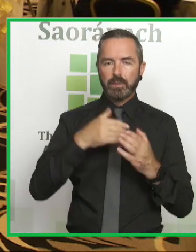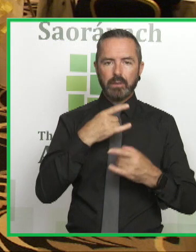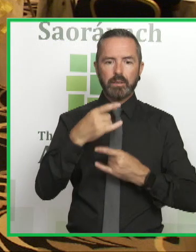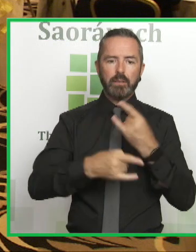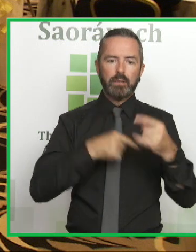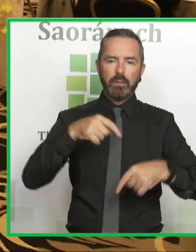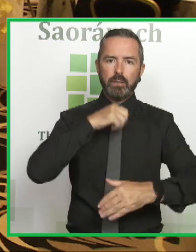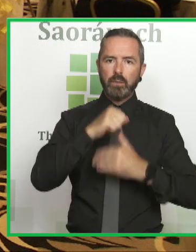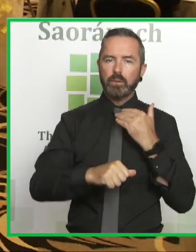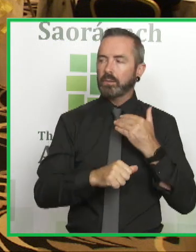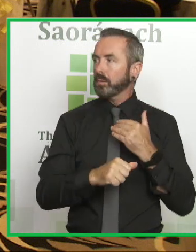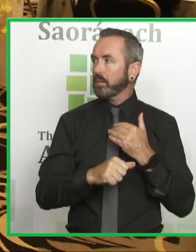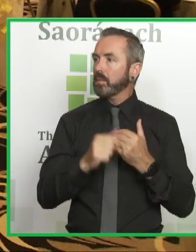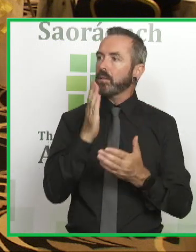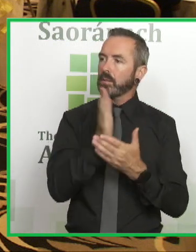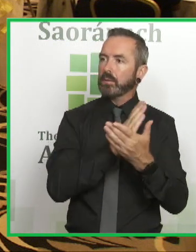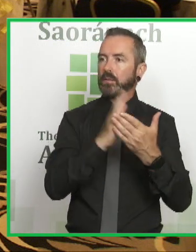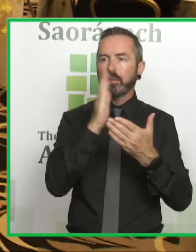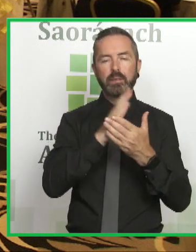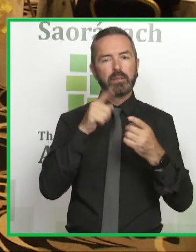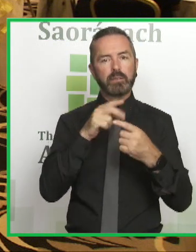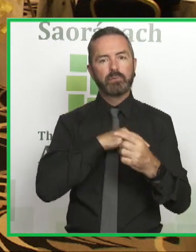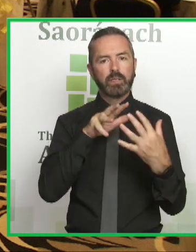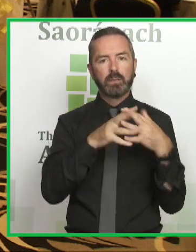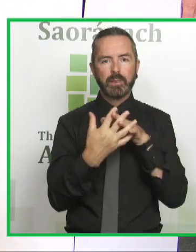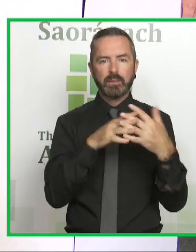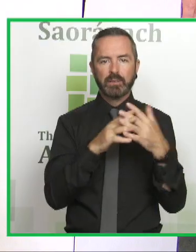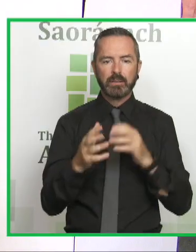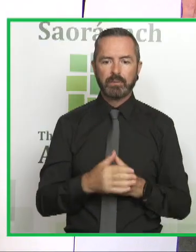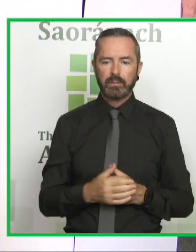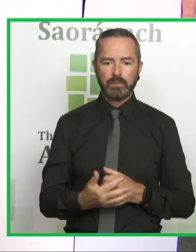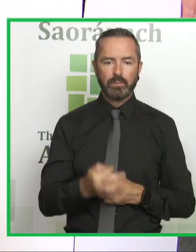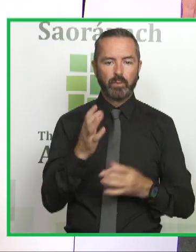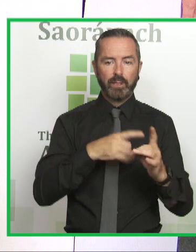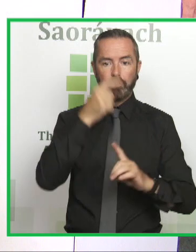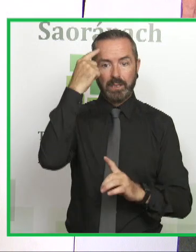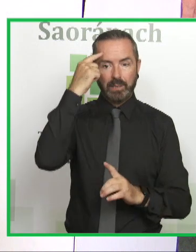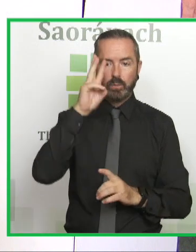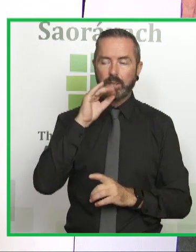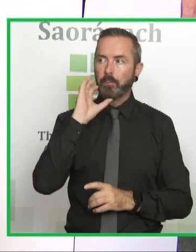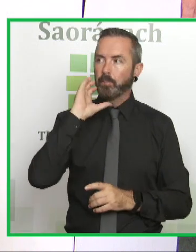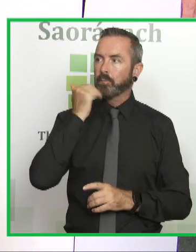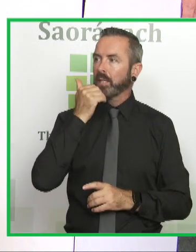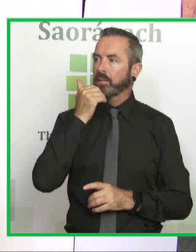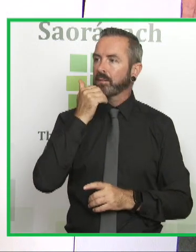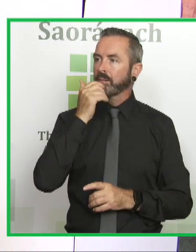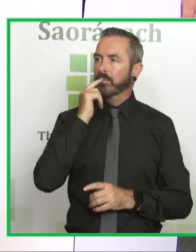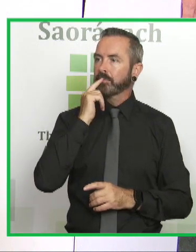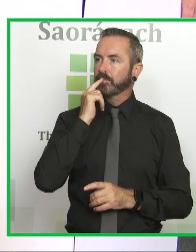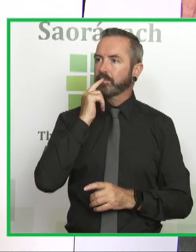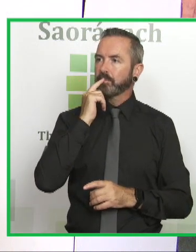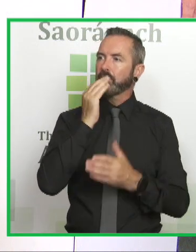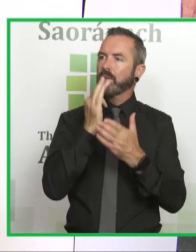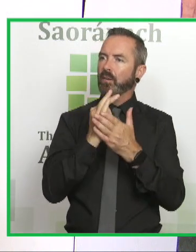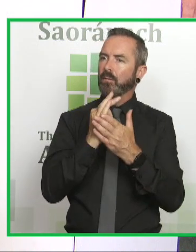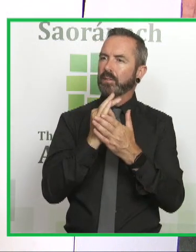session was we got a bit of clarity that this is complex, if that makes sense. Because, you know, it did land in the room, I think,